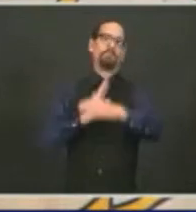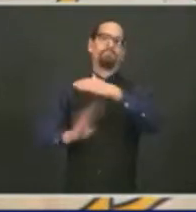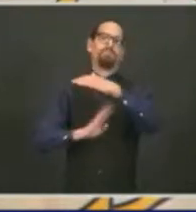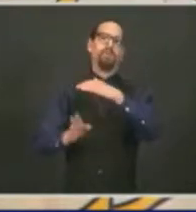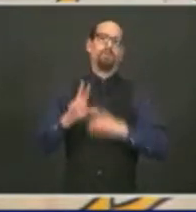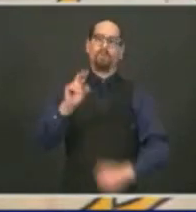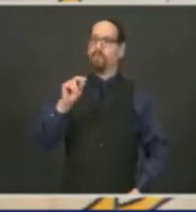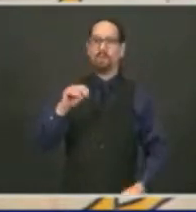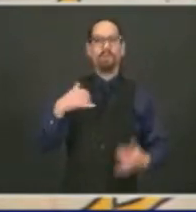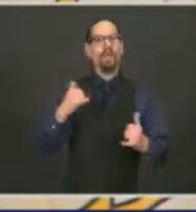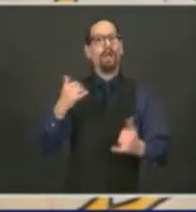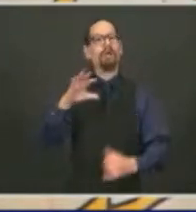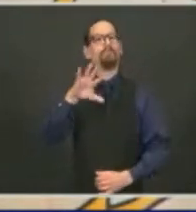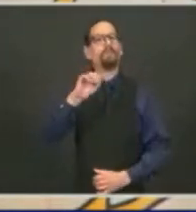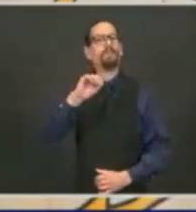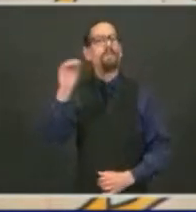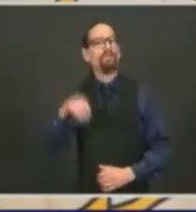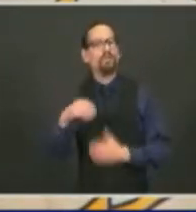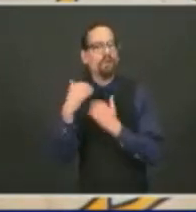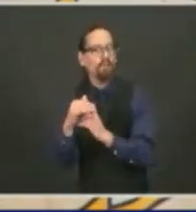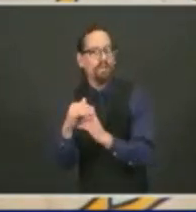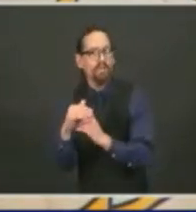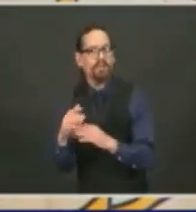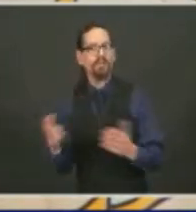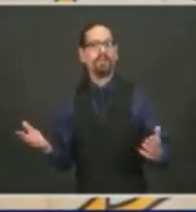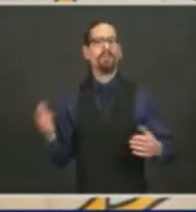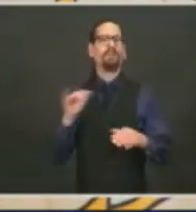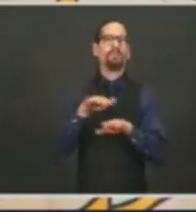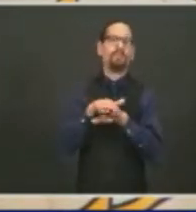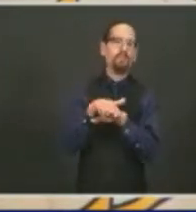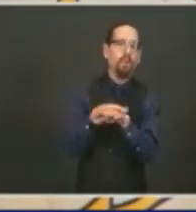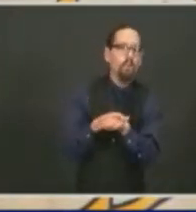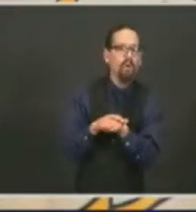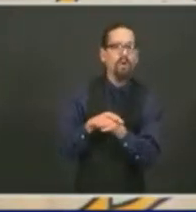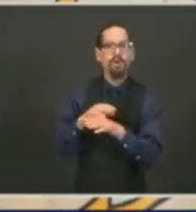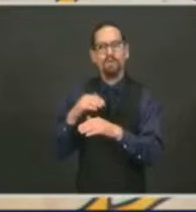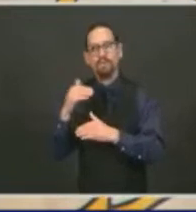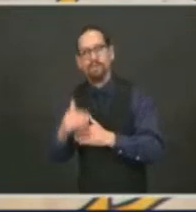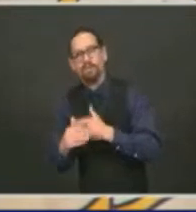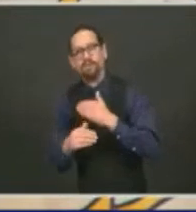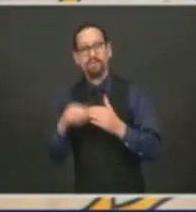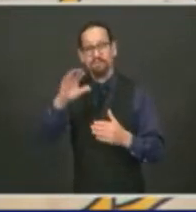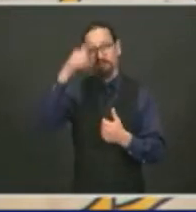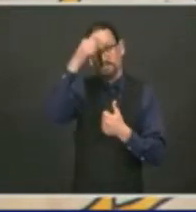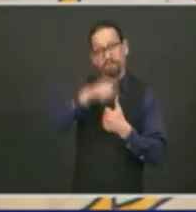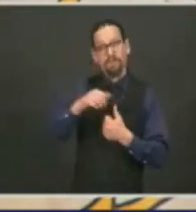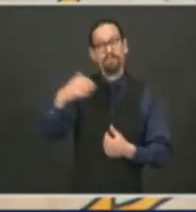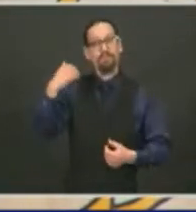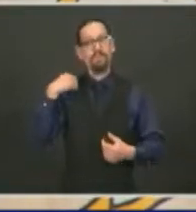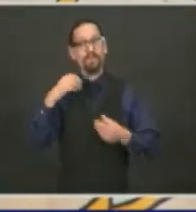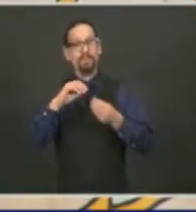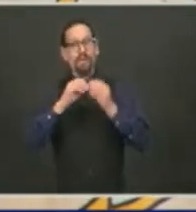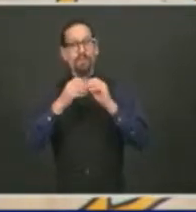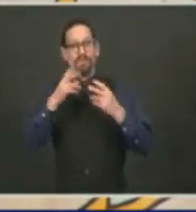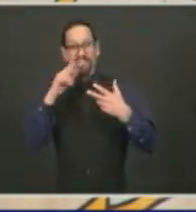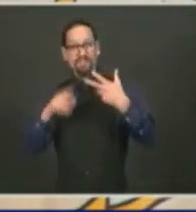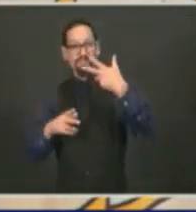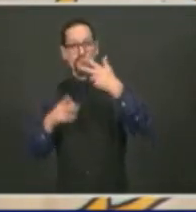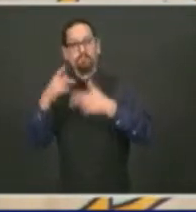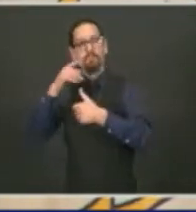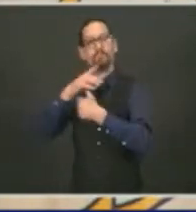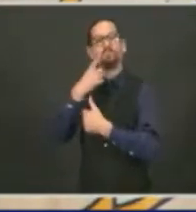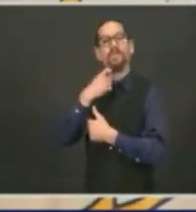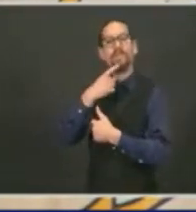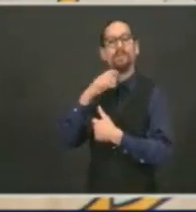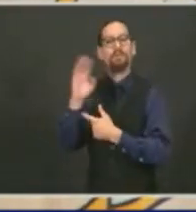going back, we're slowly reopening, which is why I put that slide up. And we'll watch it. We also have the